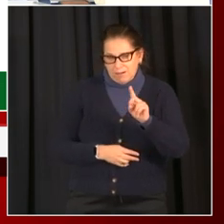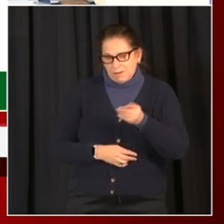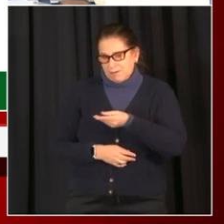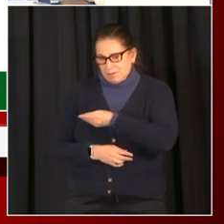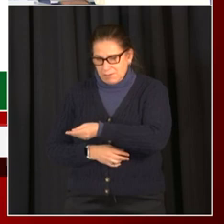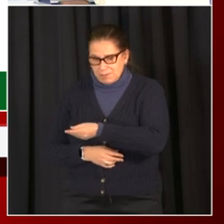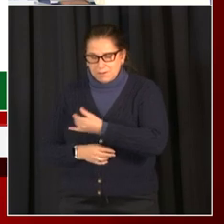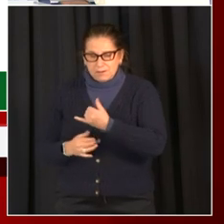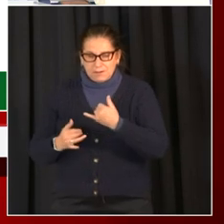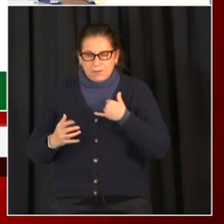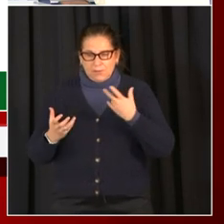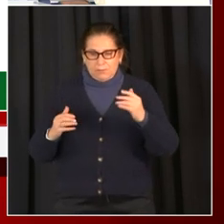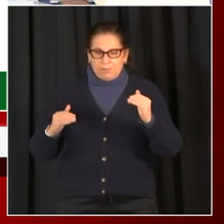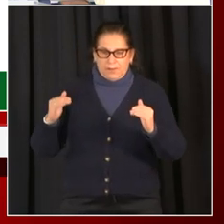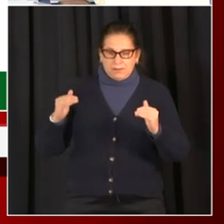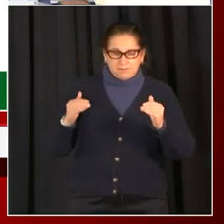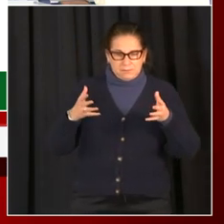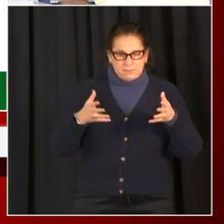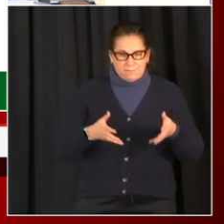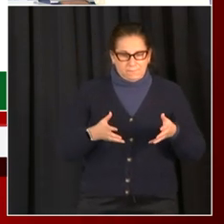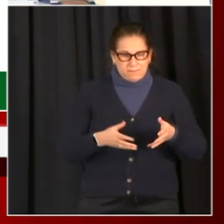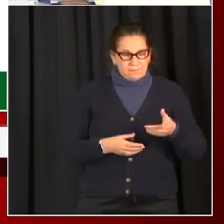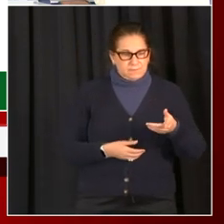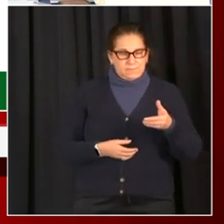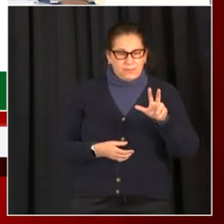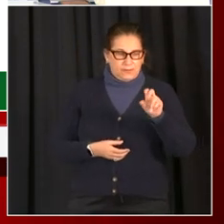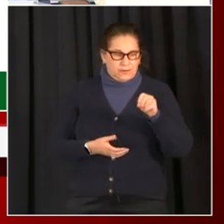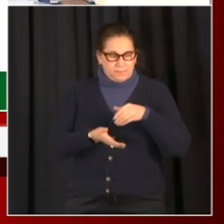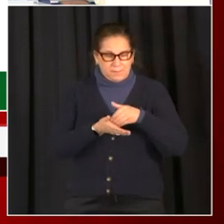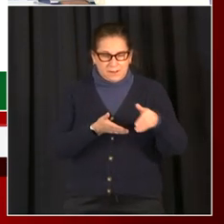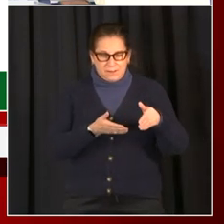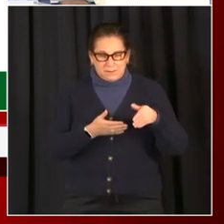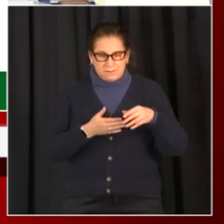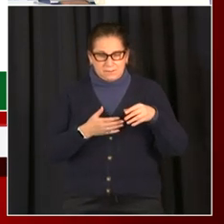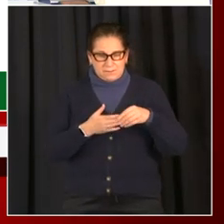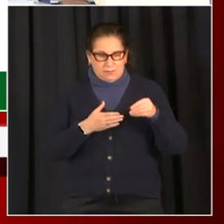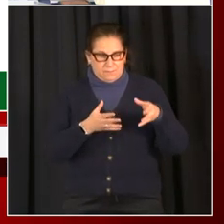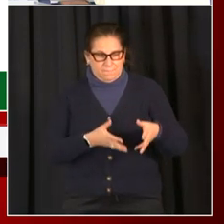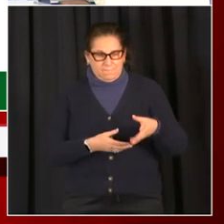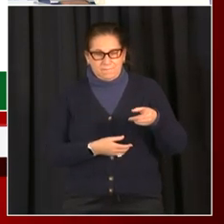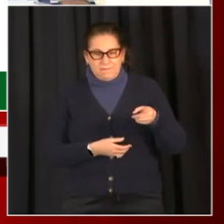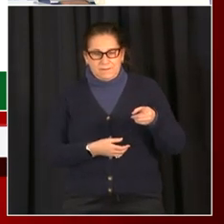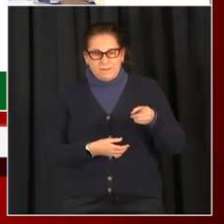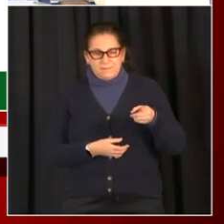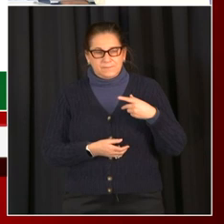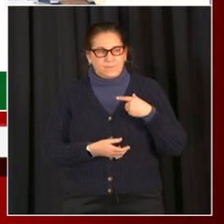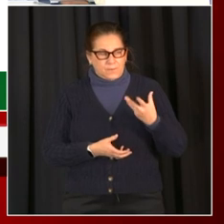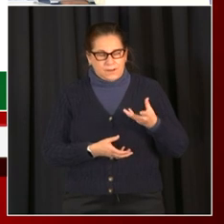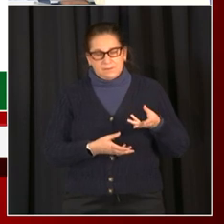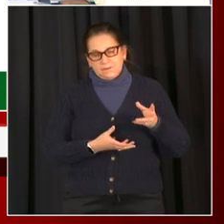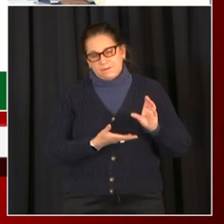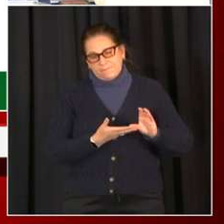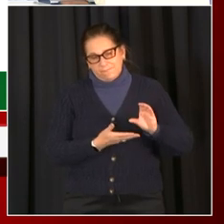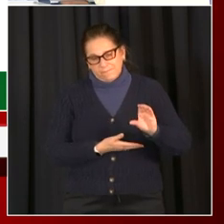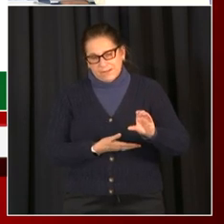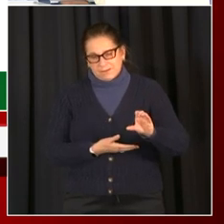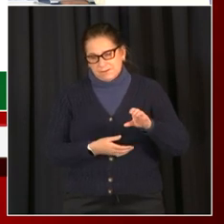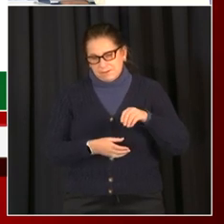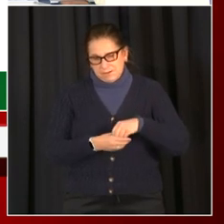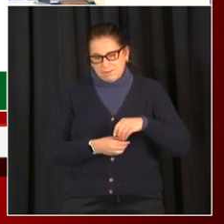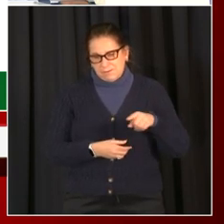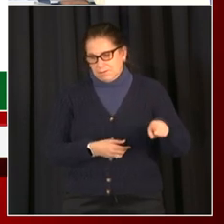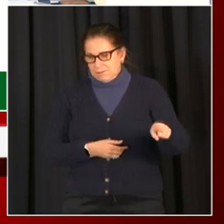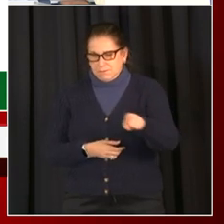million to fall to the Entertainment Bridge Fund, and so we're able to invest more into this industry, which has